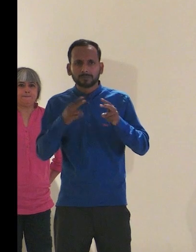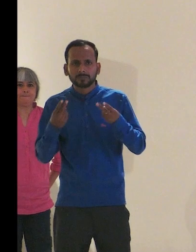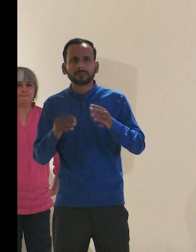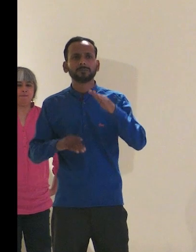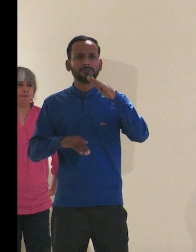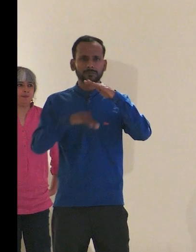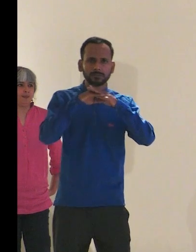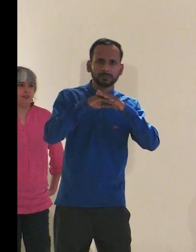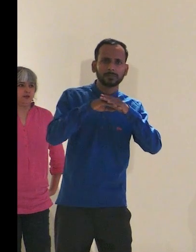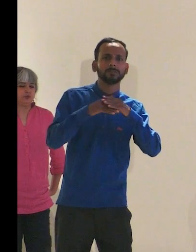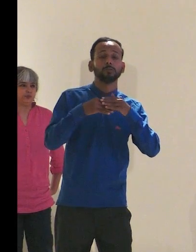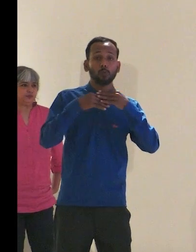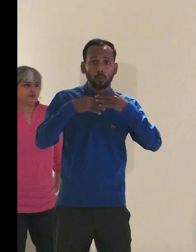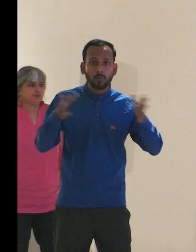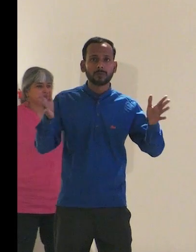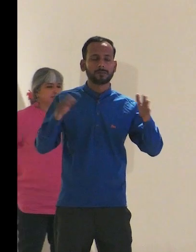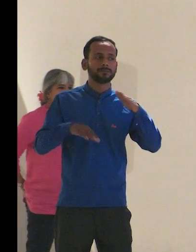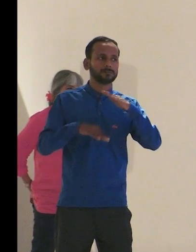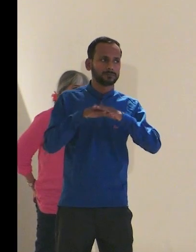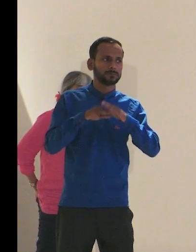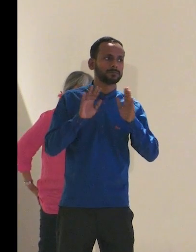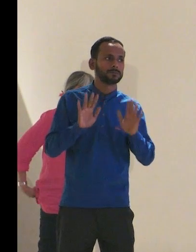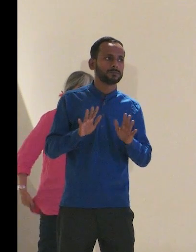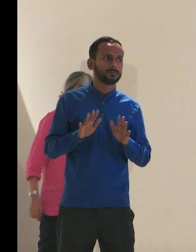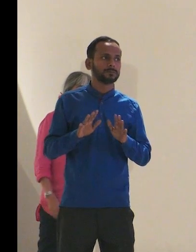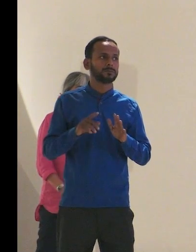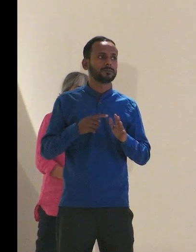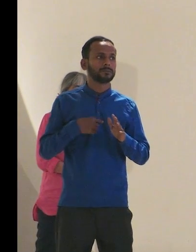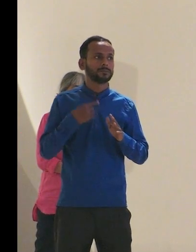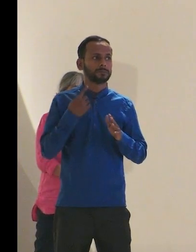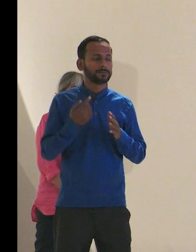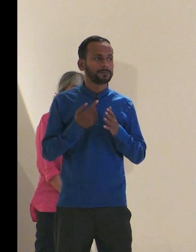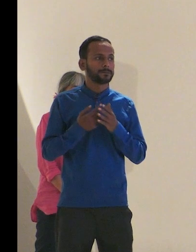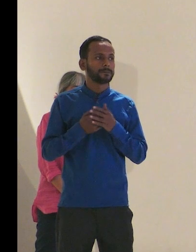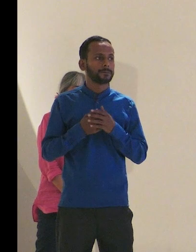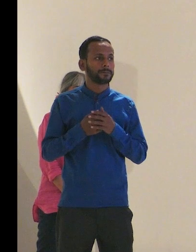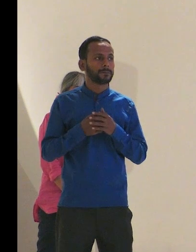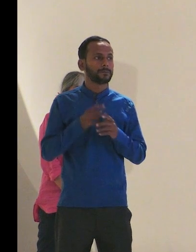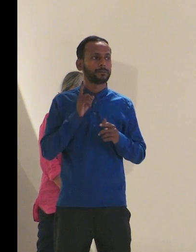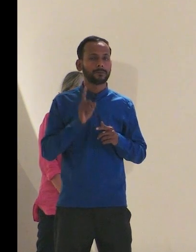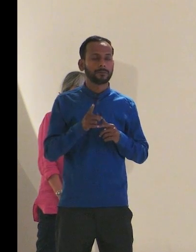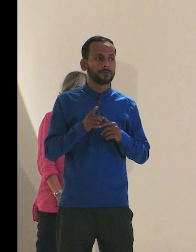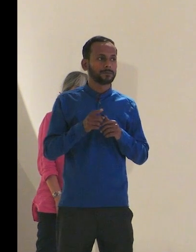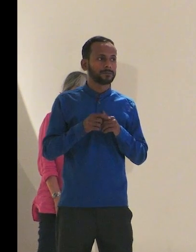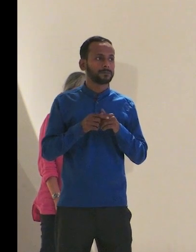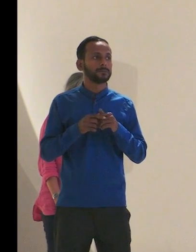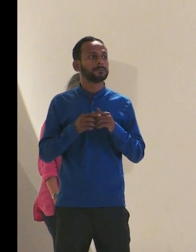government institution we can do, and we do not want to ruffle feathers. But even within the